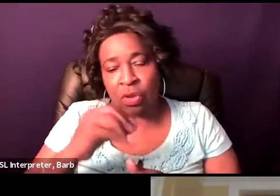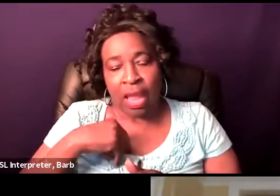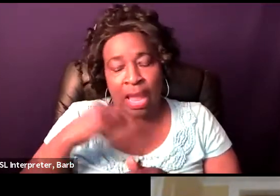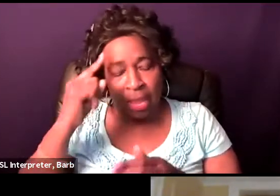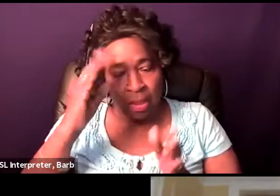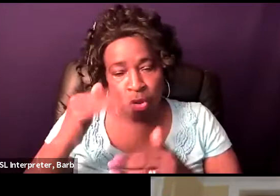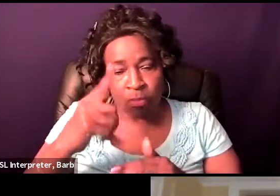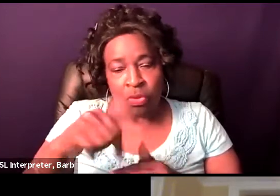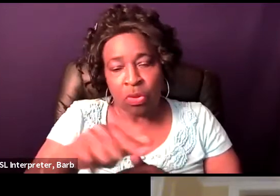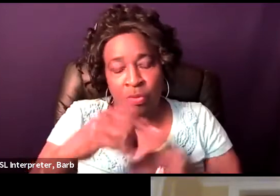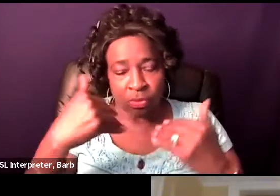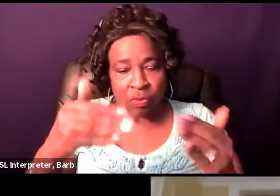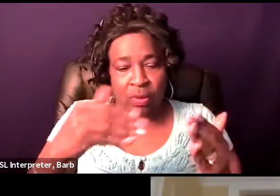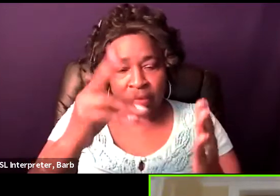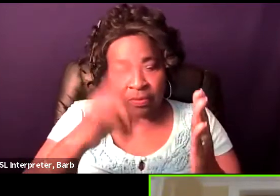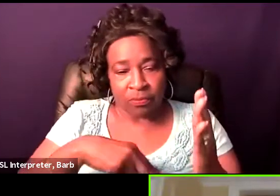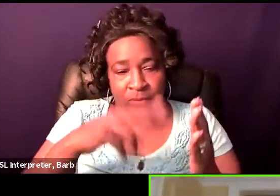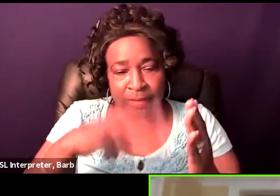it out.